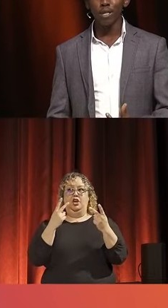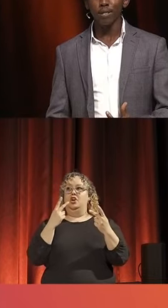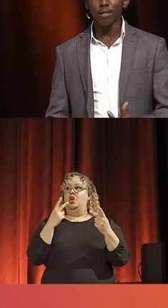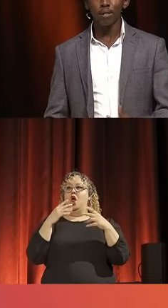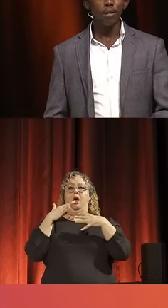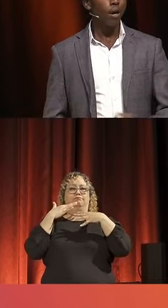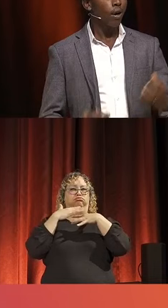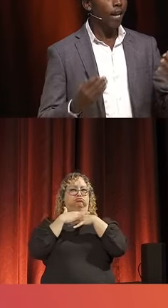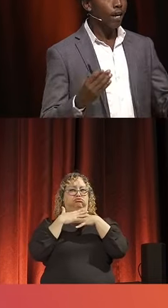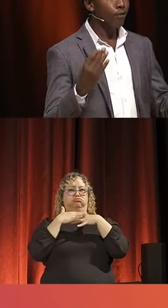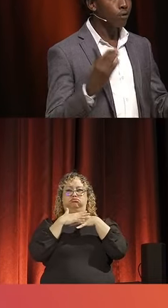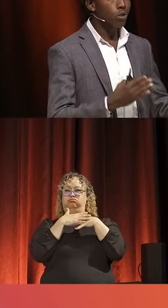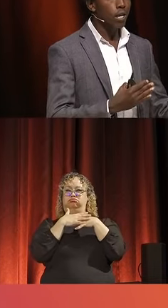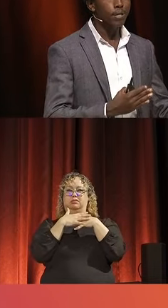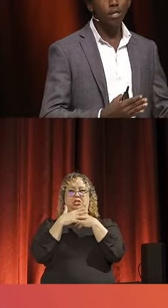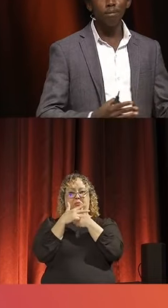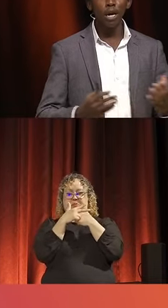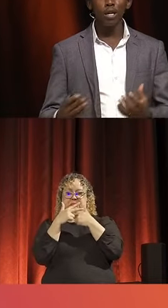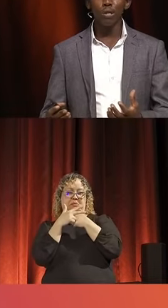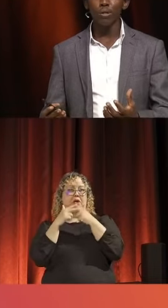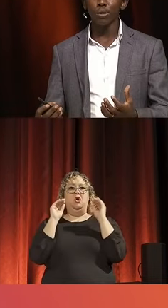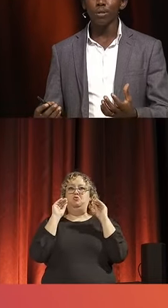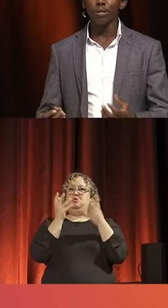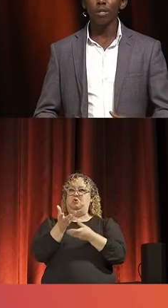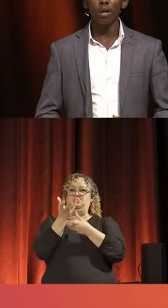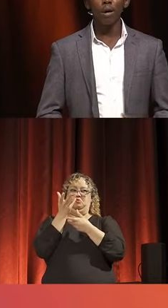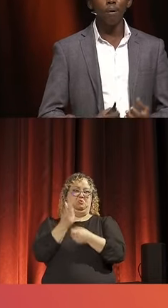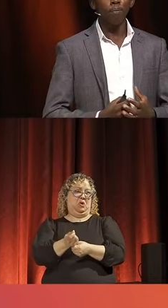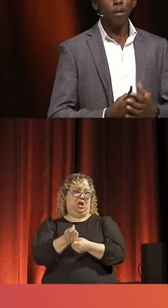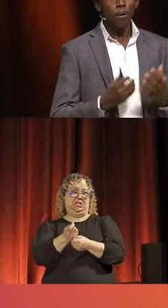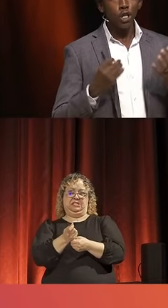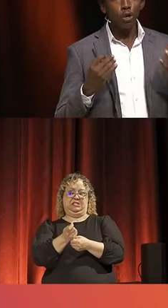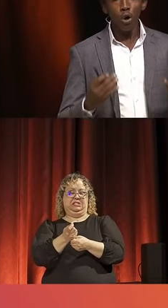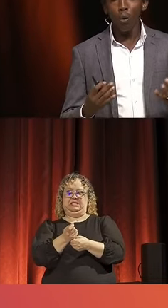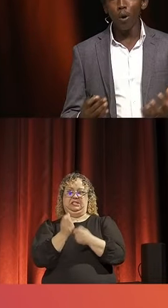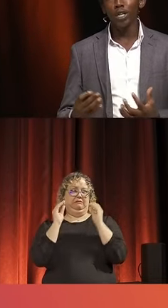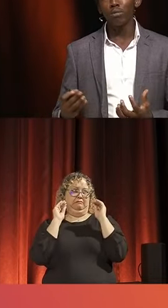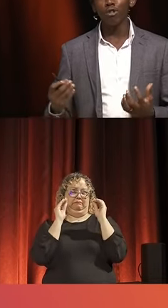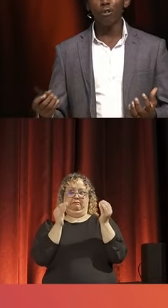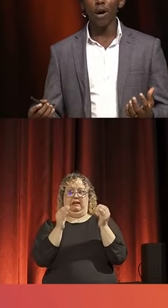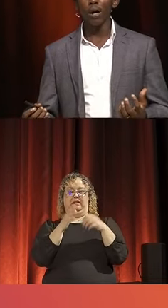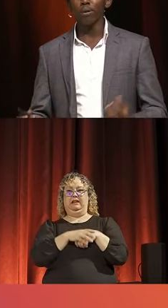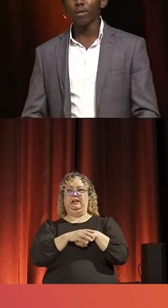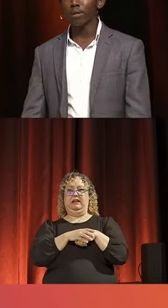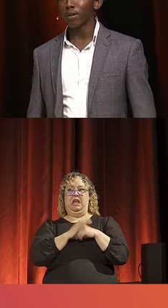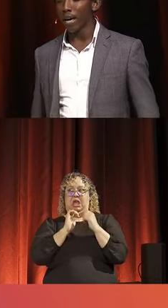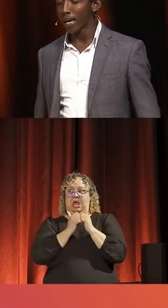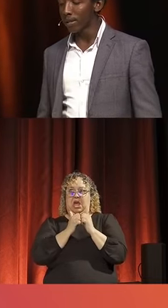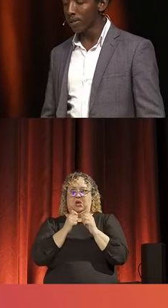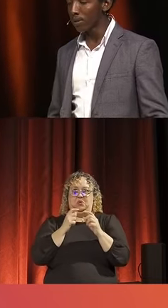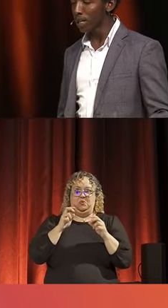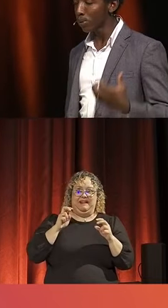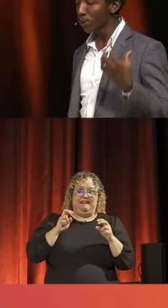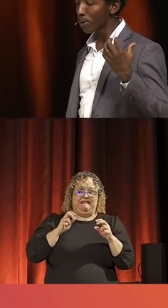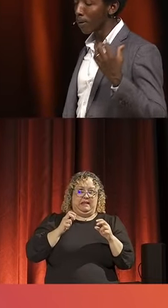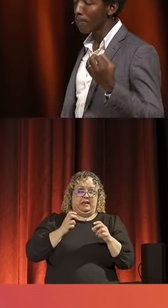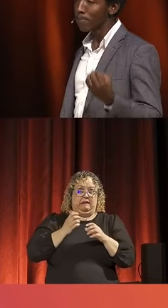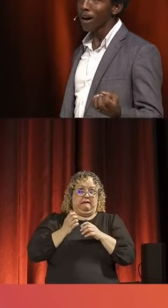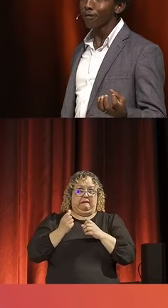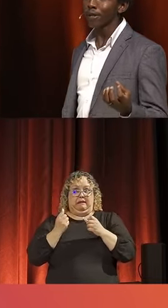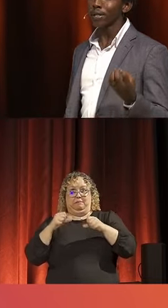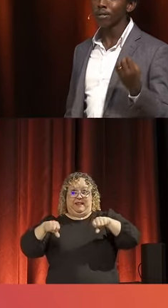traffic-clogged streets, lack of trust among users, no way to move around, and these were